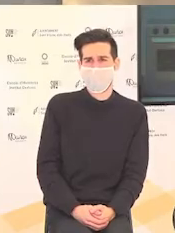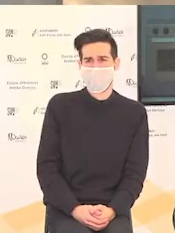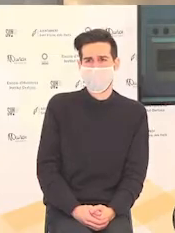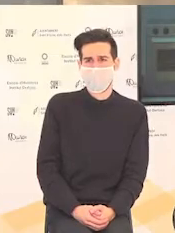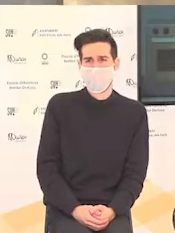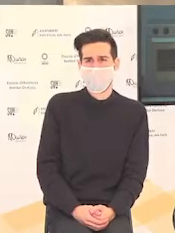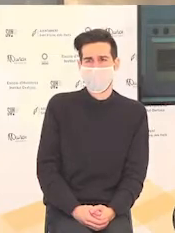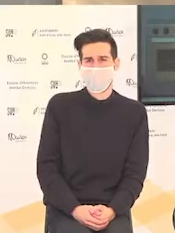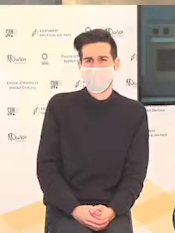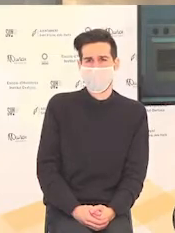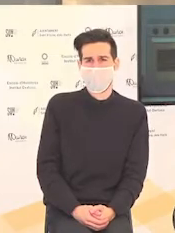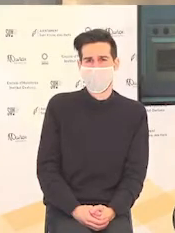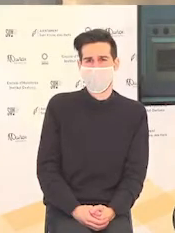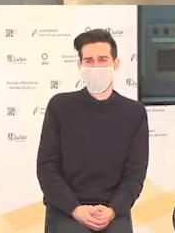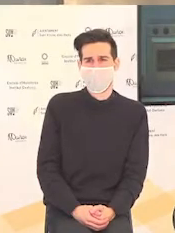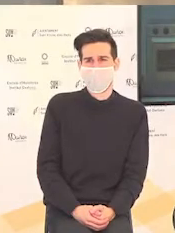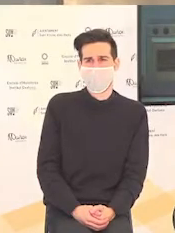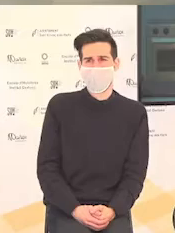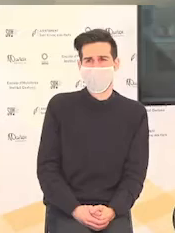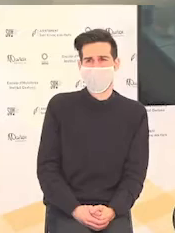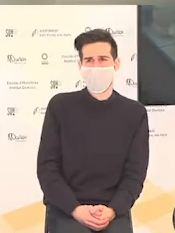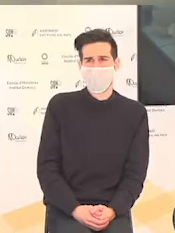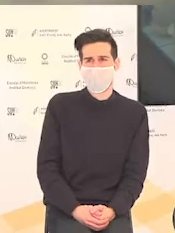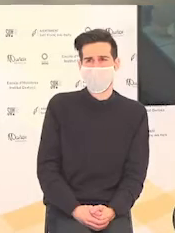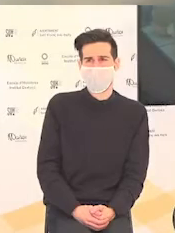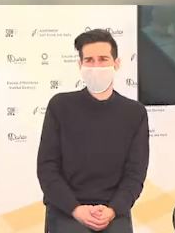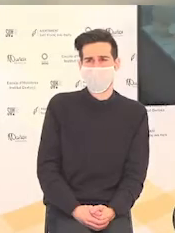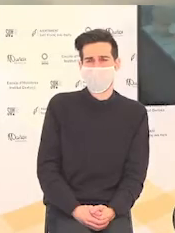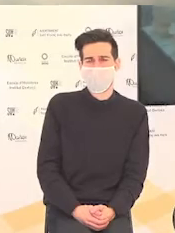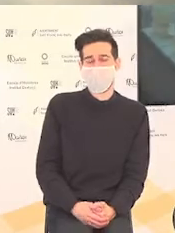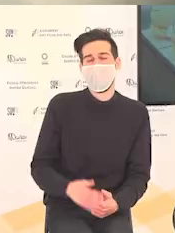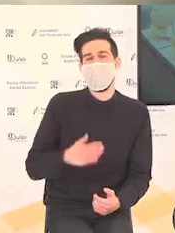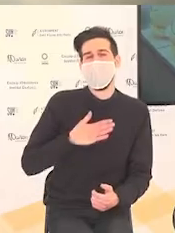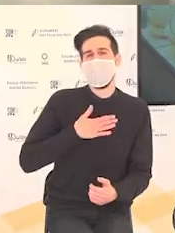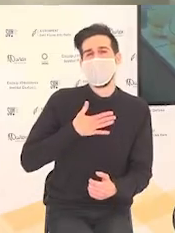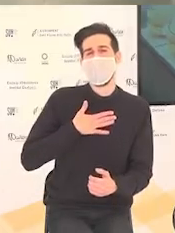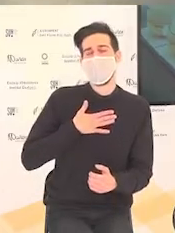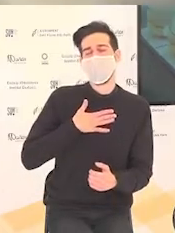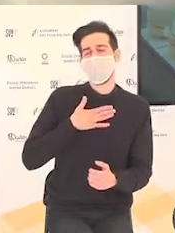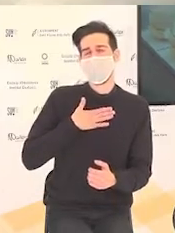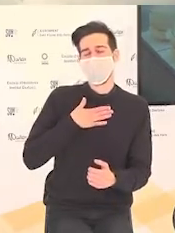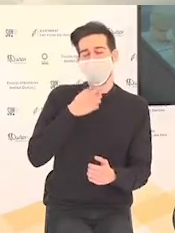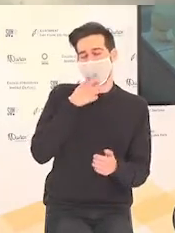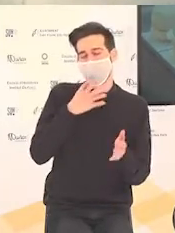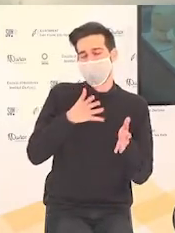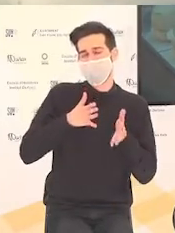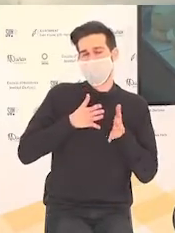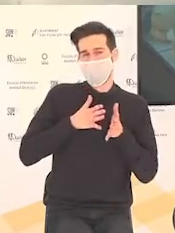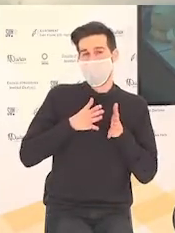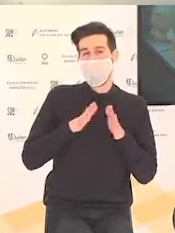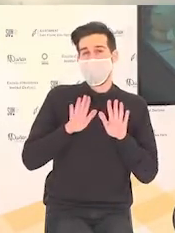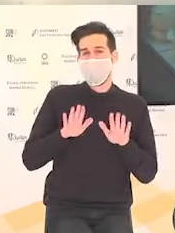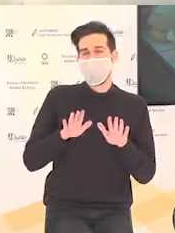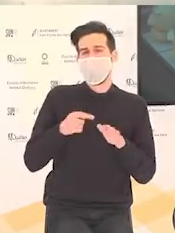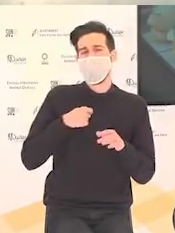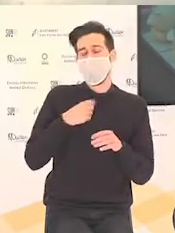without the stuff on the top. A mí, bueno, me gusta mucho cómo queda, pero a la hora de comérmelo prefiero sin.